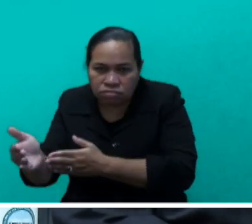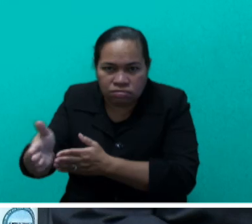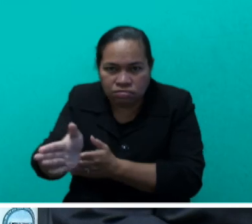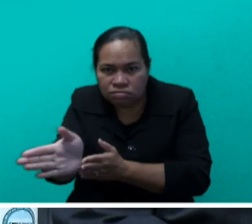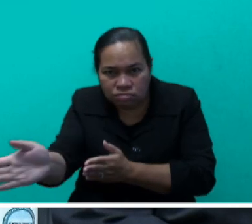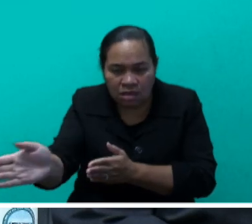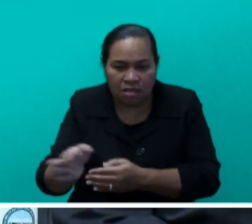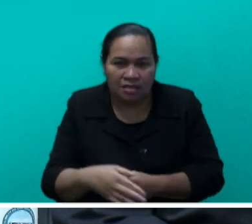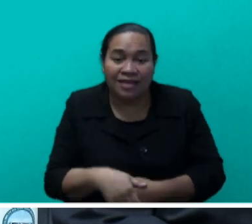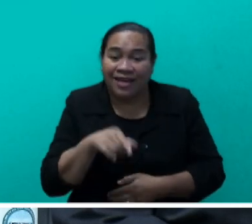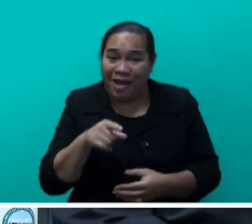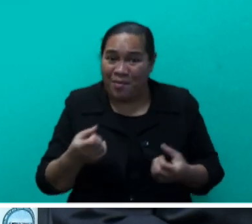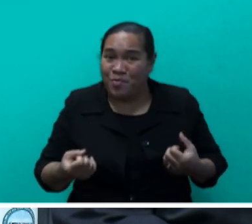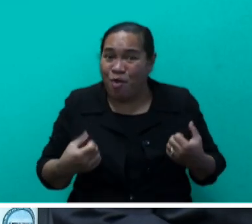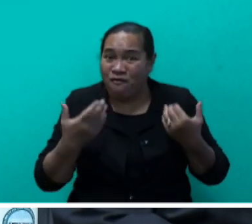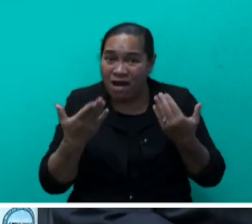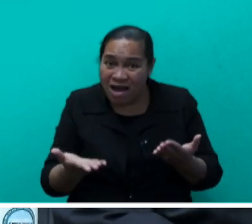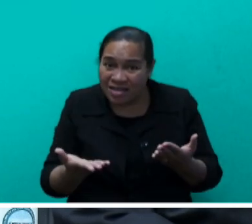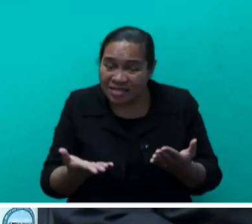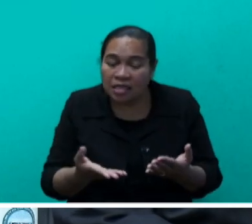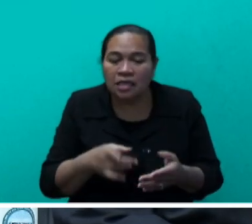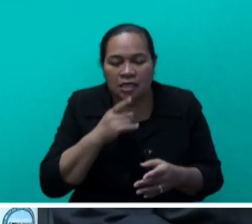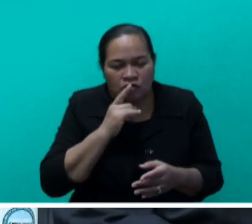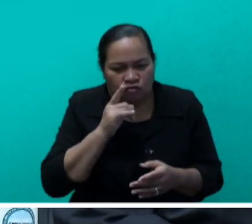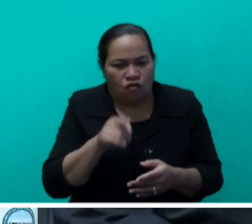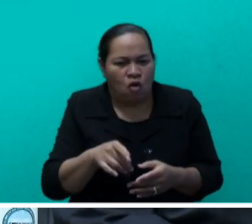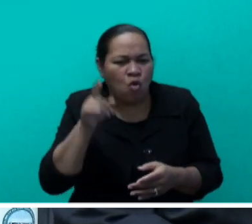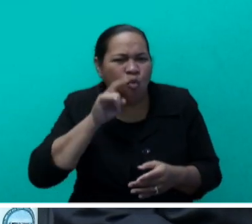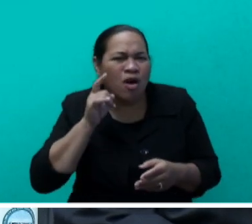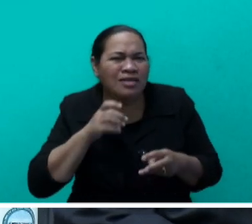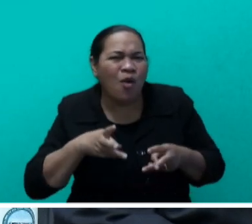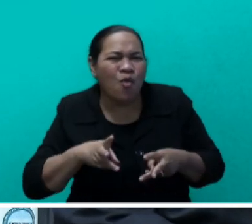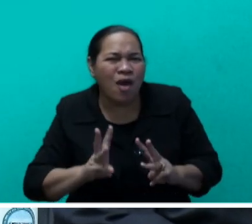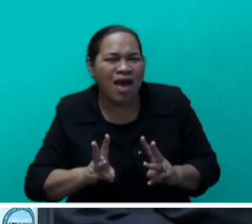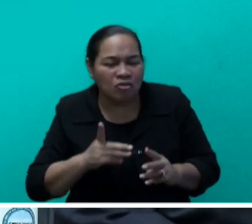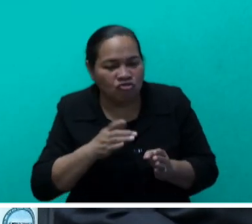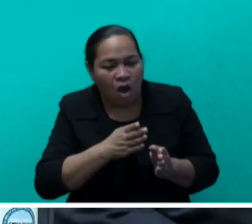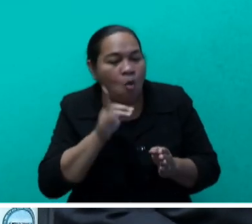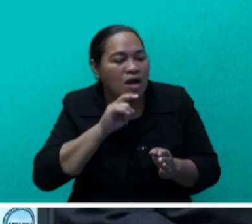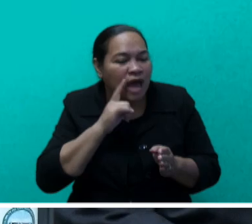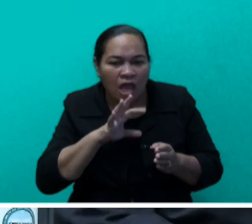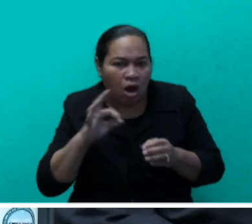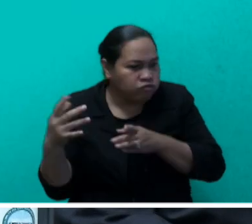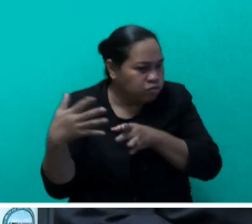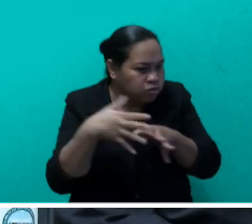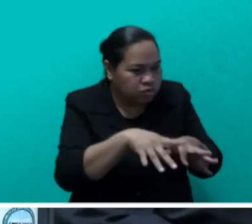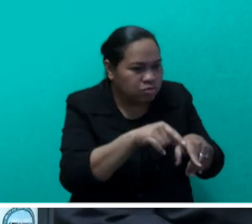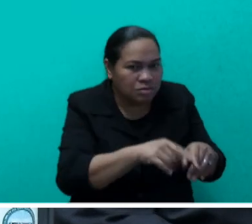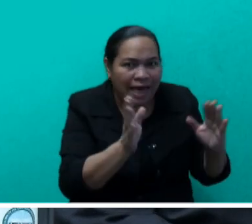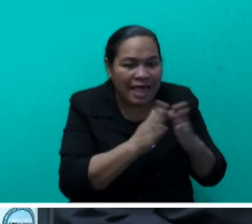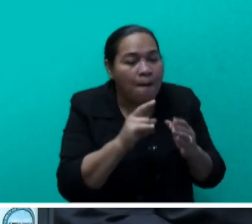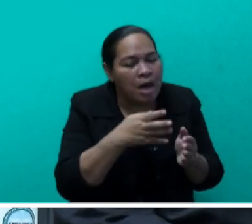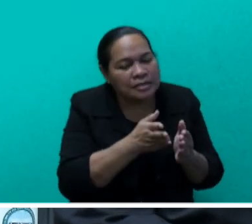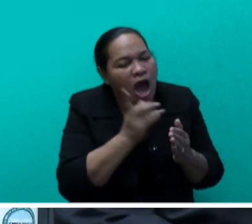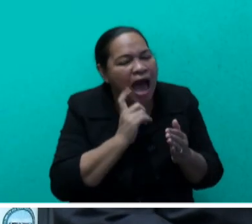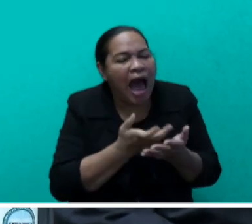provides immediate relief as it directs water away from the town more efficiently. In addition, Mr.